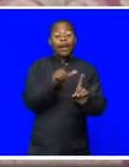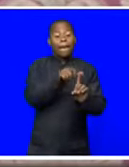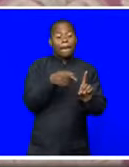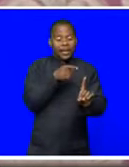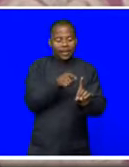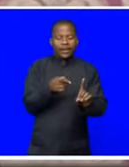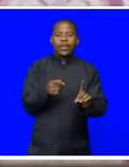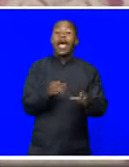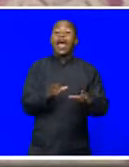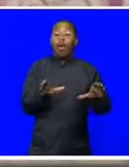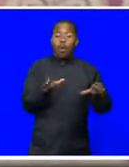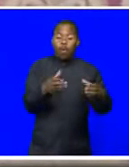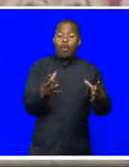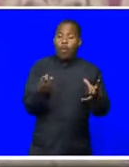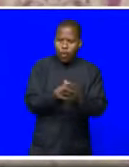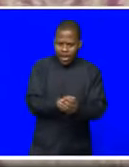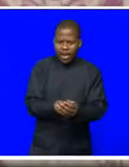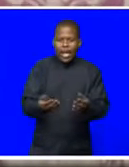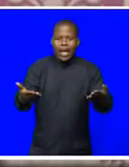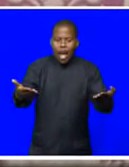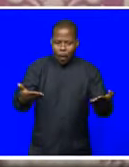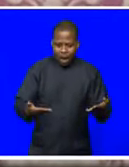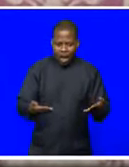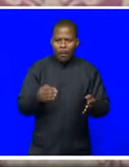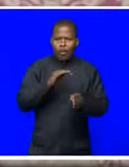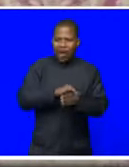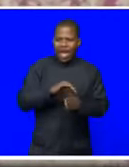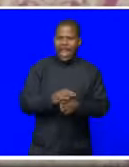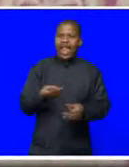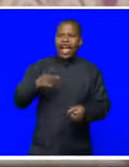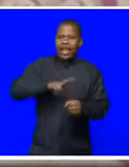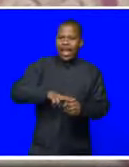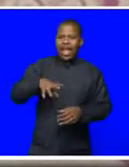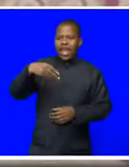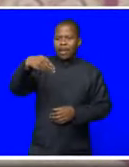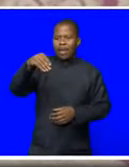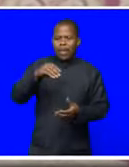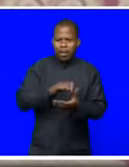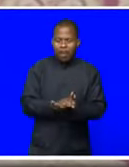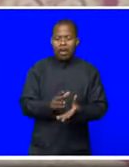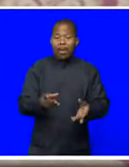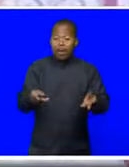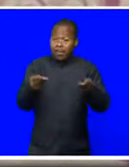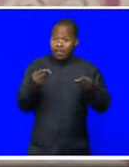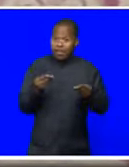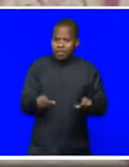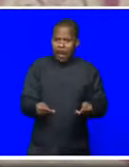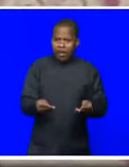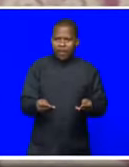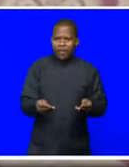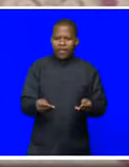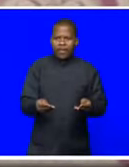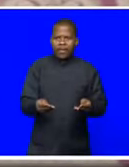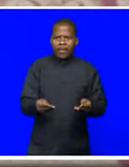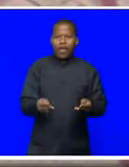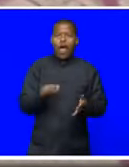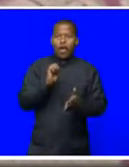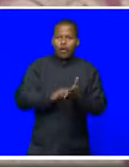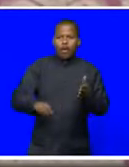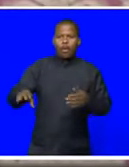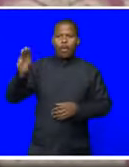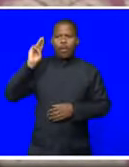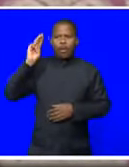I'm delighted to welcome you and to receive the letter of credence by which His Excellency the